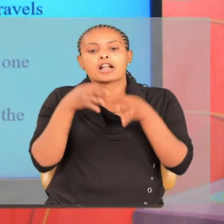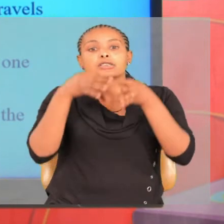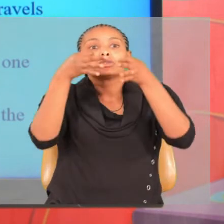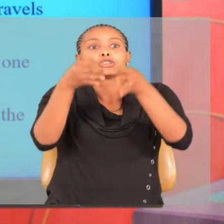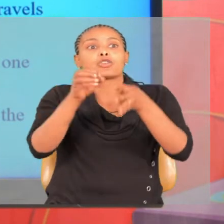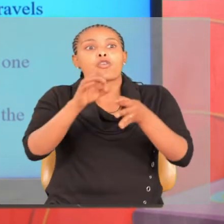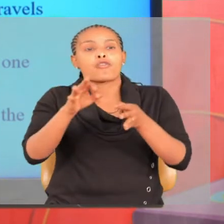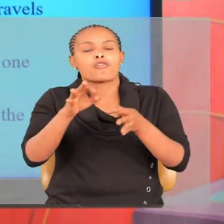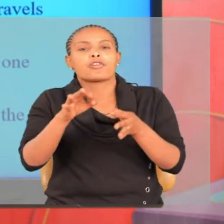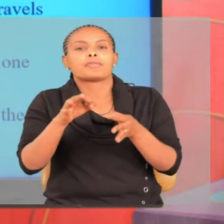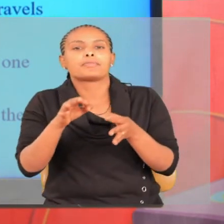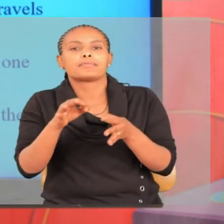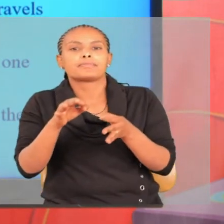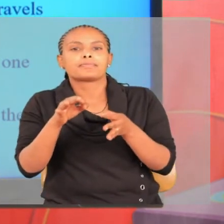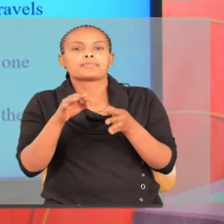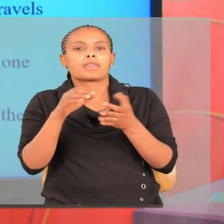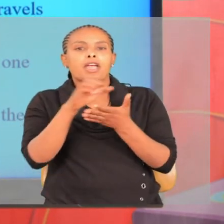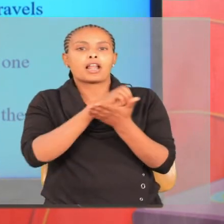of